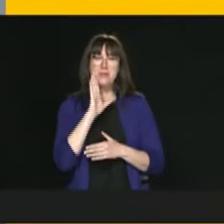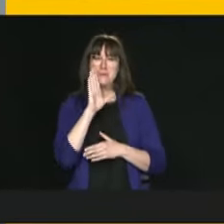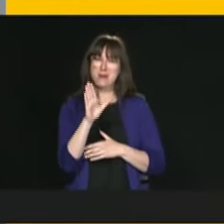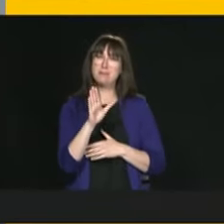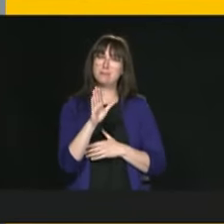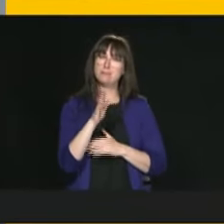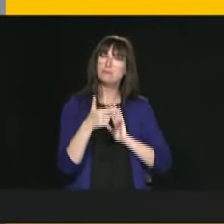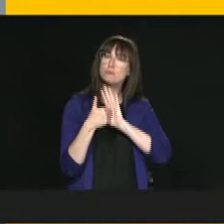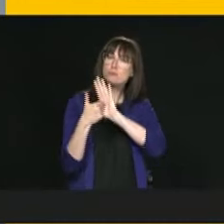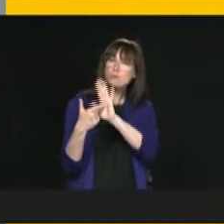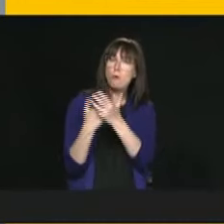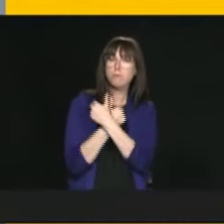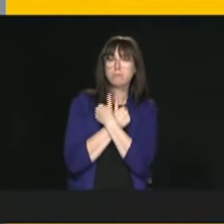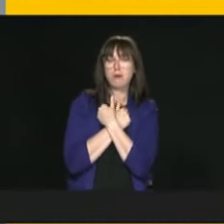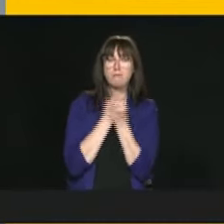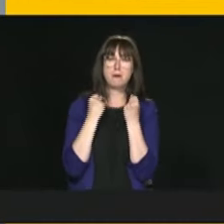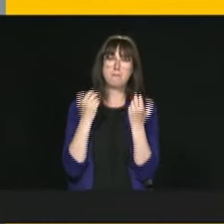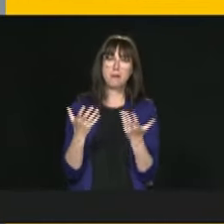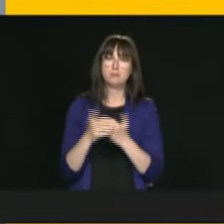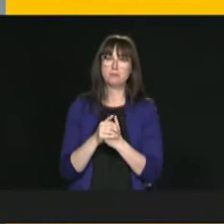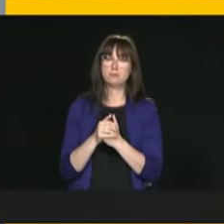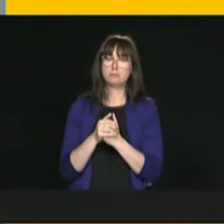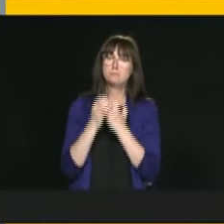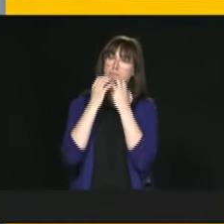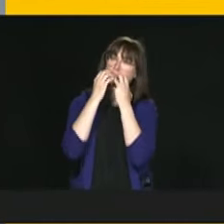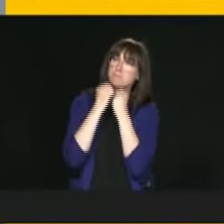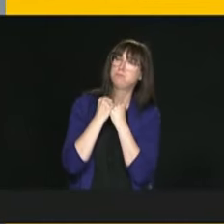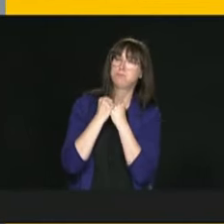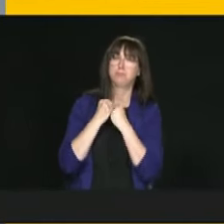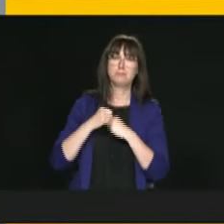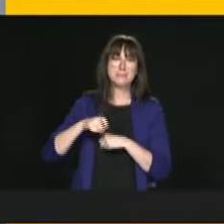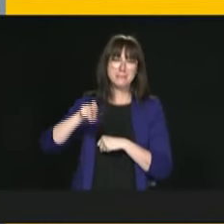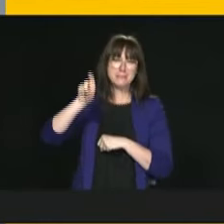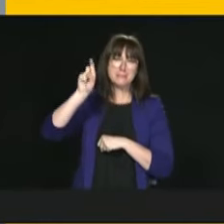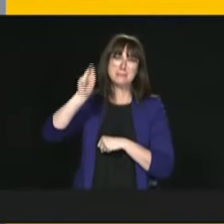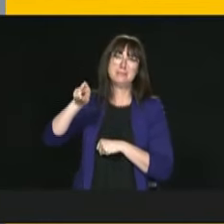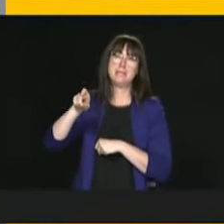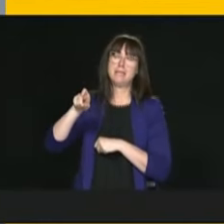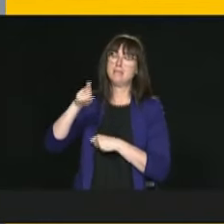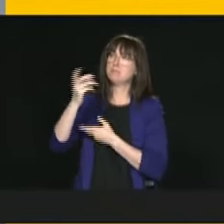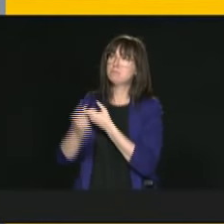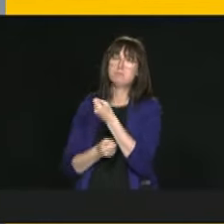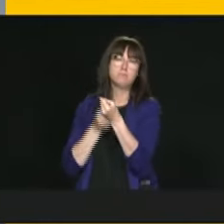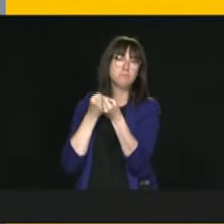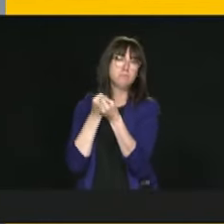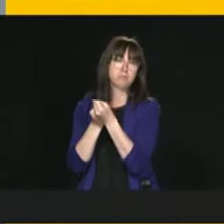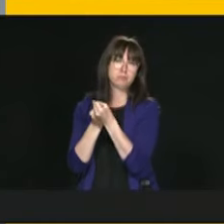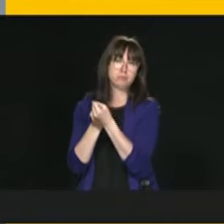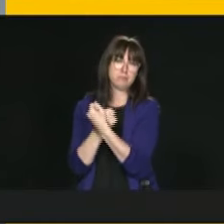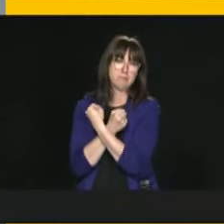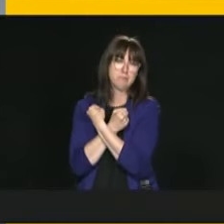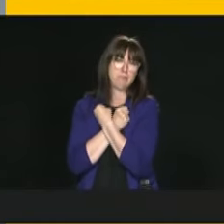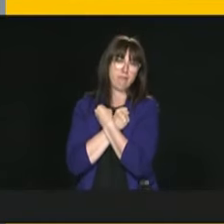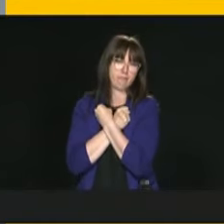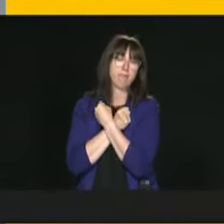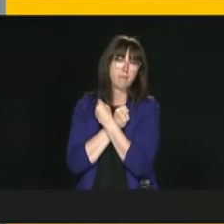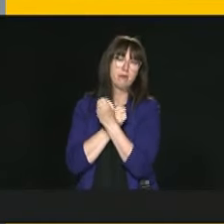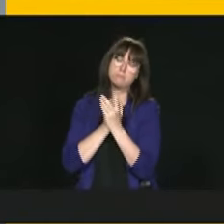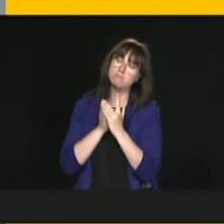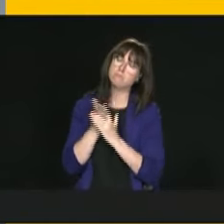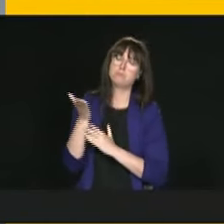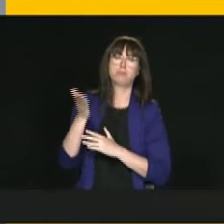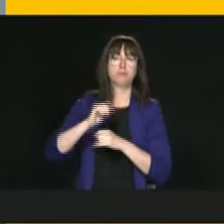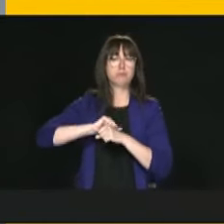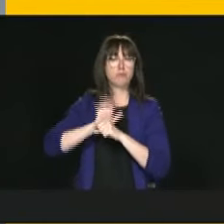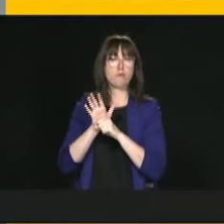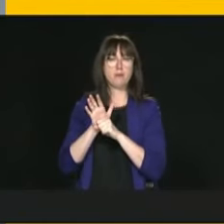love her, how much you need her, and how much she has your full support and full love during this difficult time, but